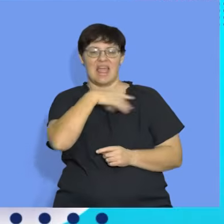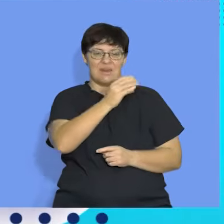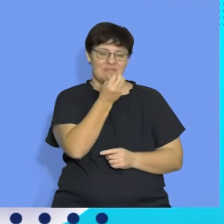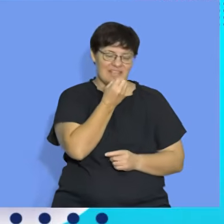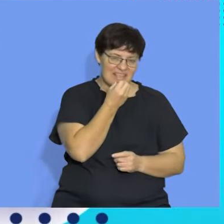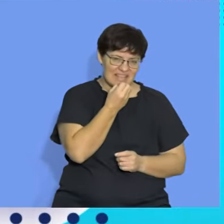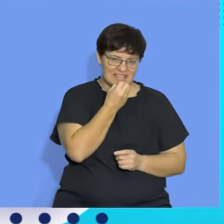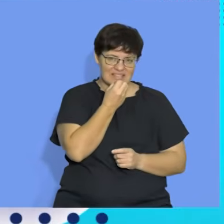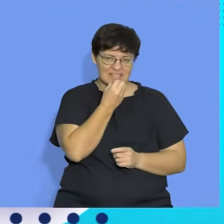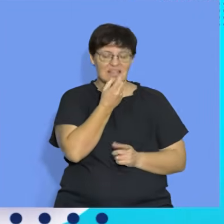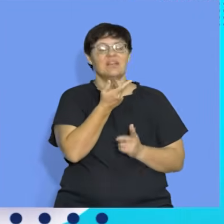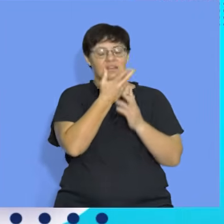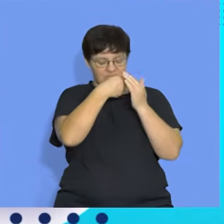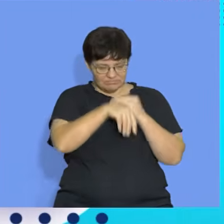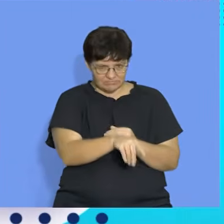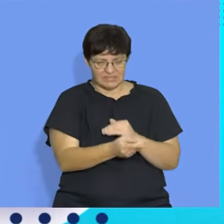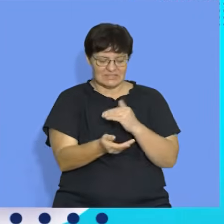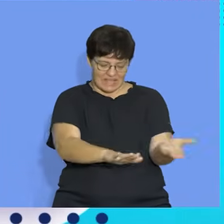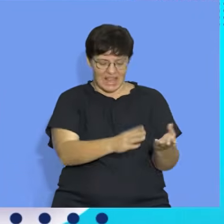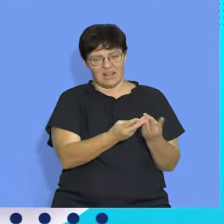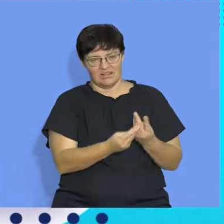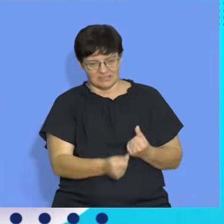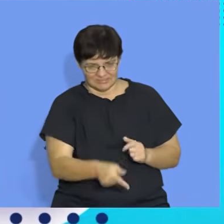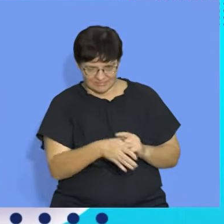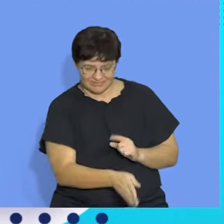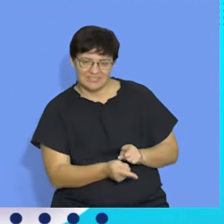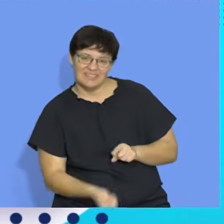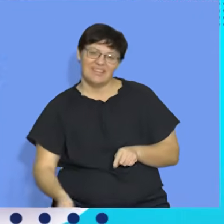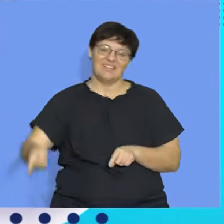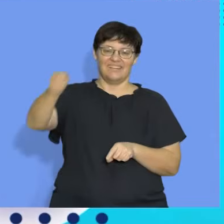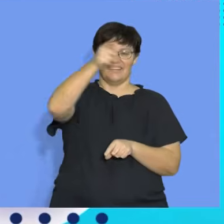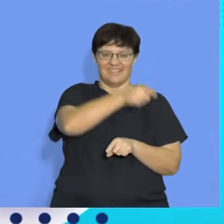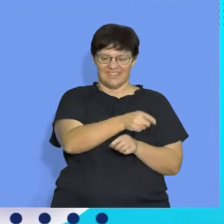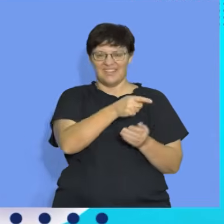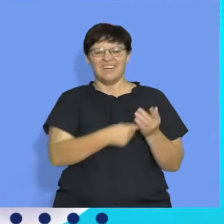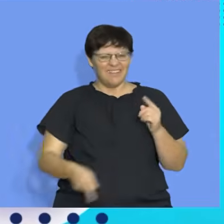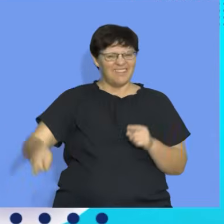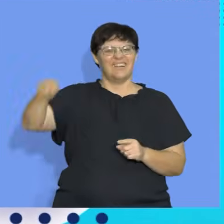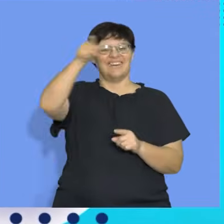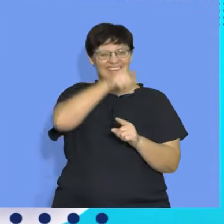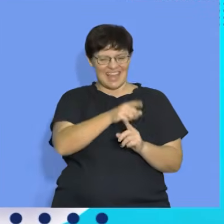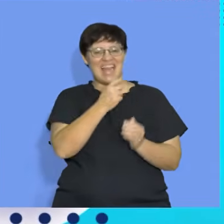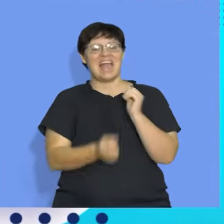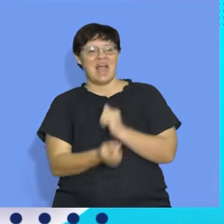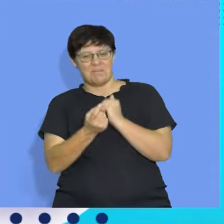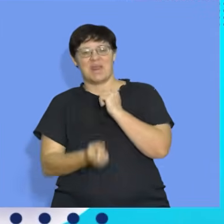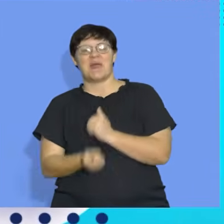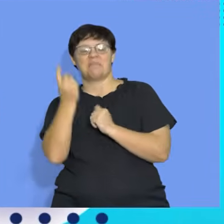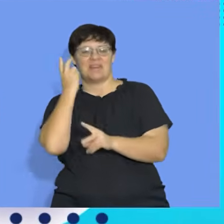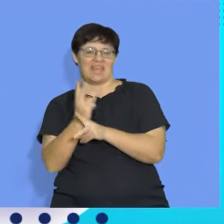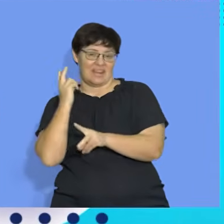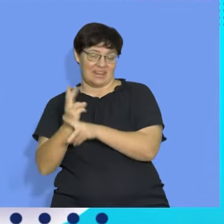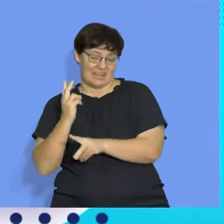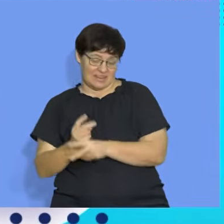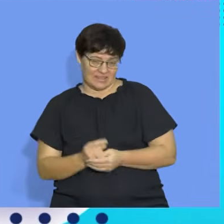it's returned to the soil or the atmosphere, the animal eats it, etc. This whole concept of recycling, of